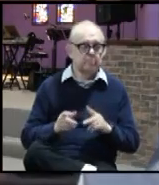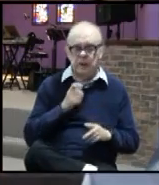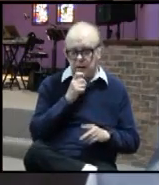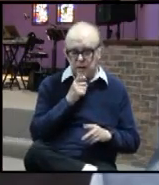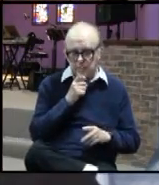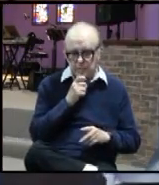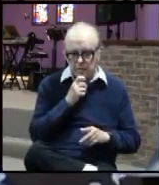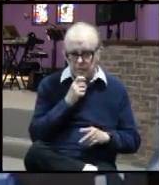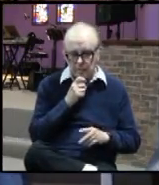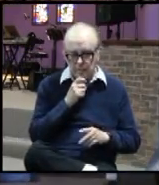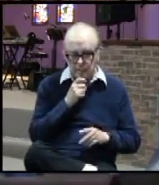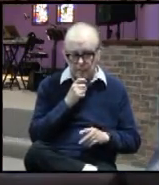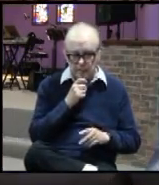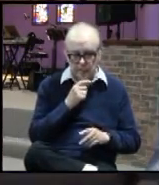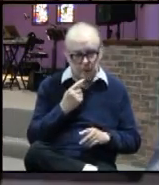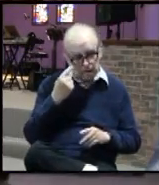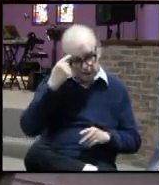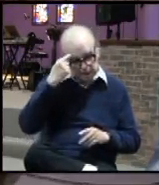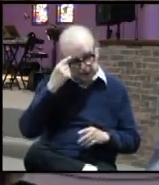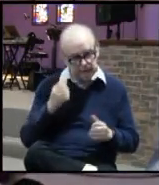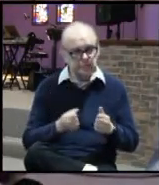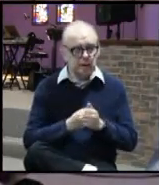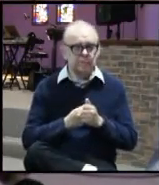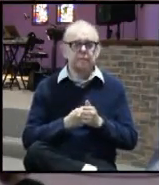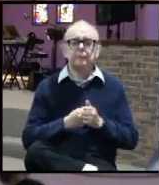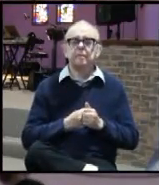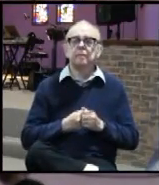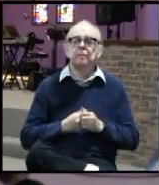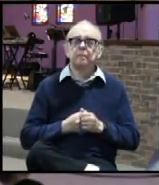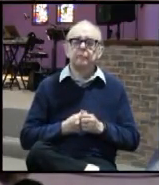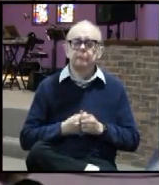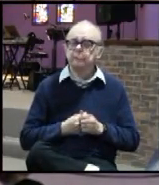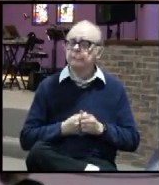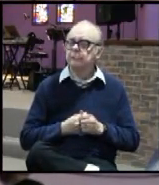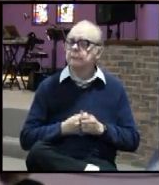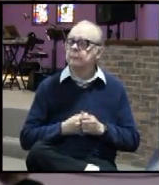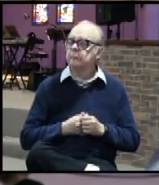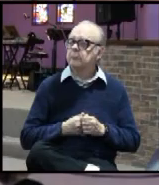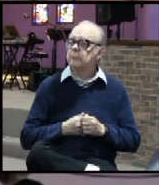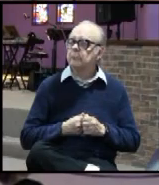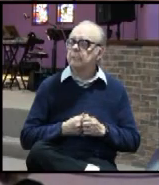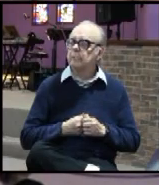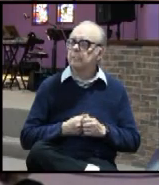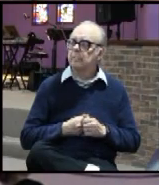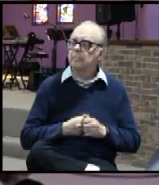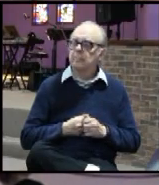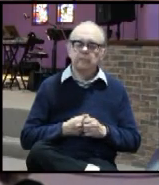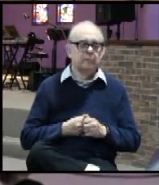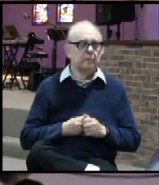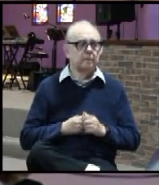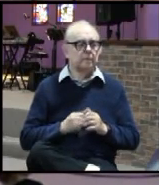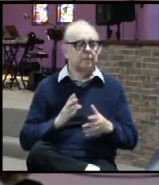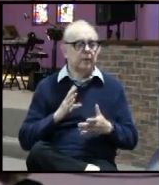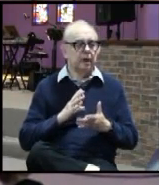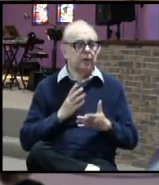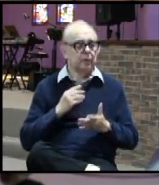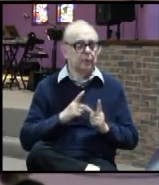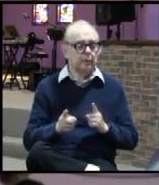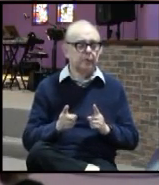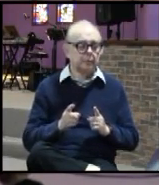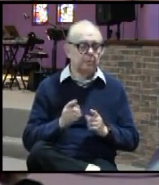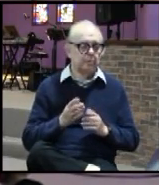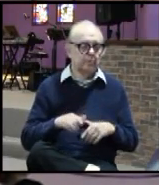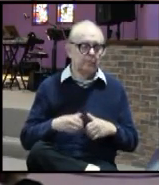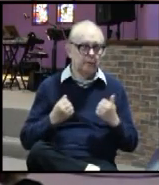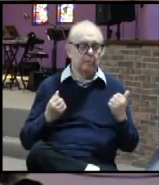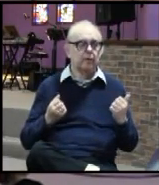mentally challenged, whatever you want to call it. They go through life and this